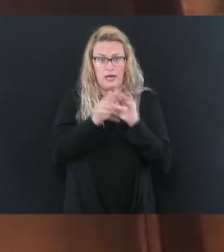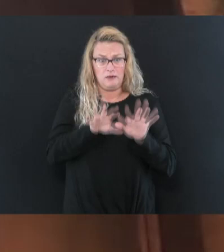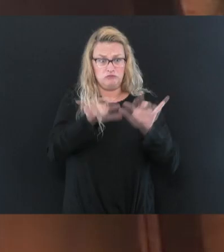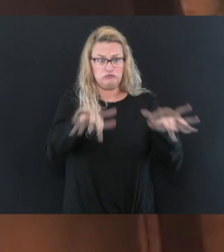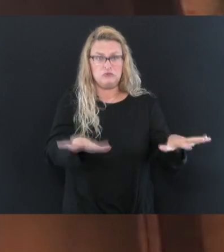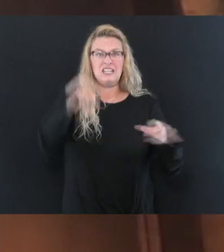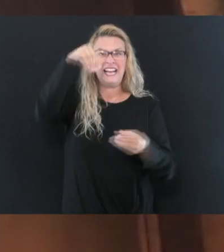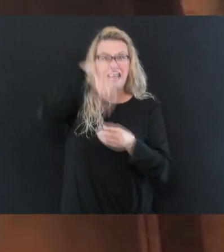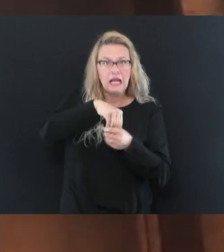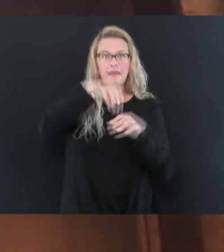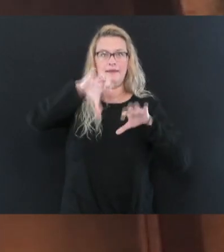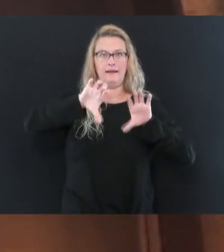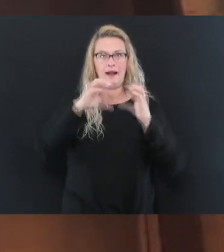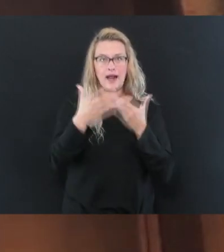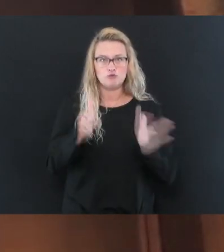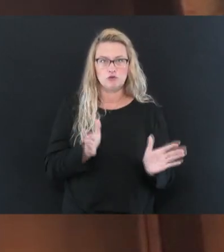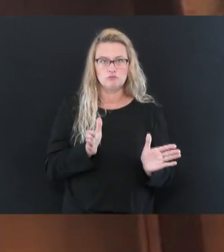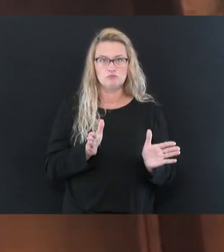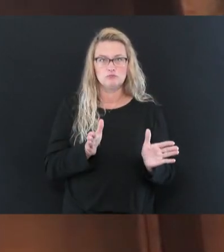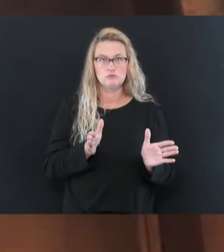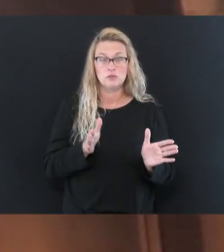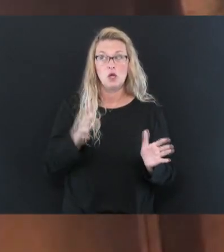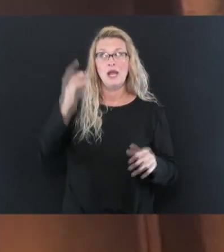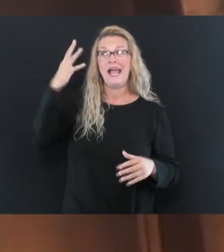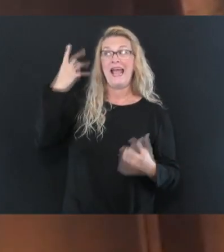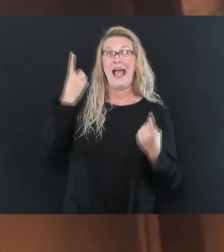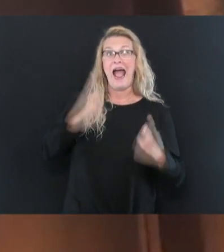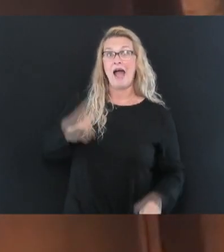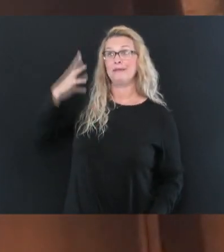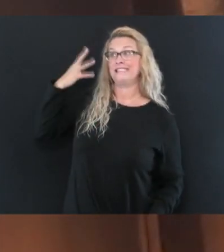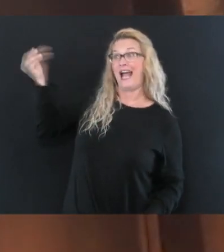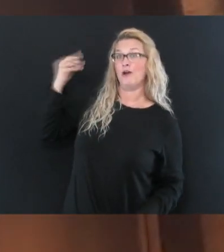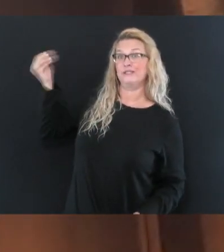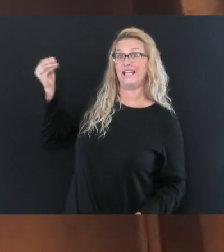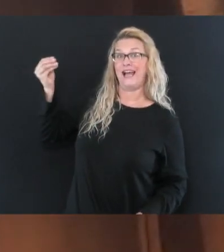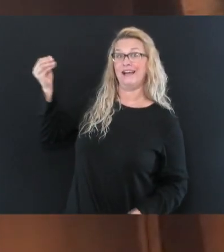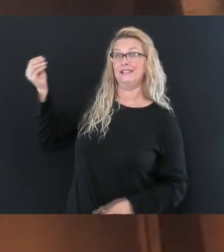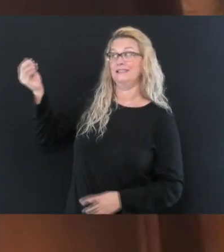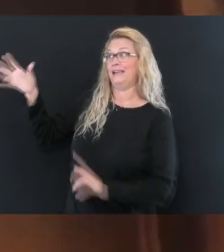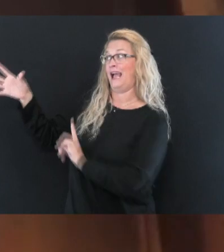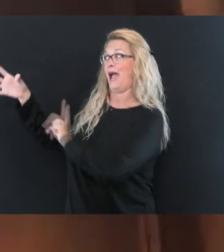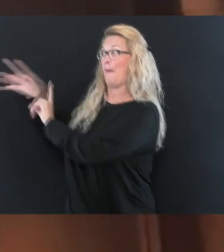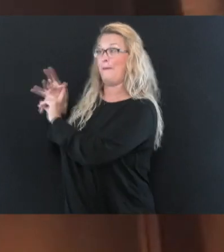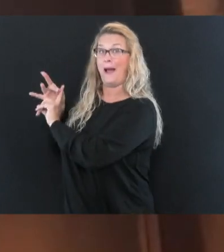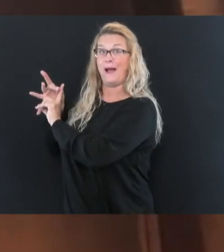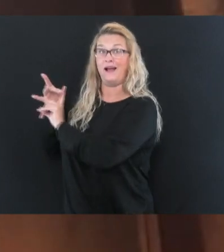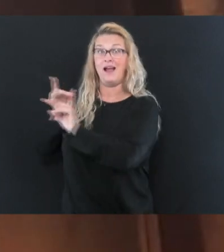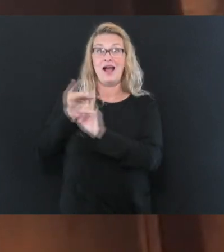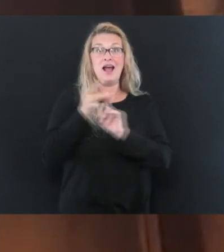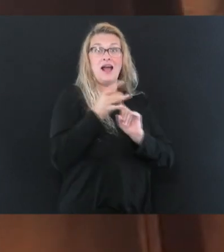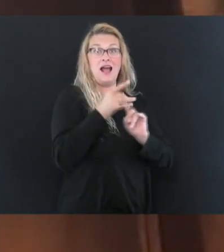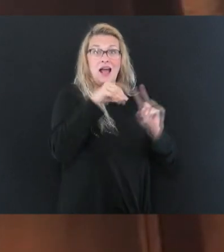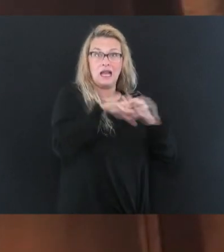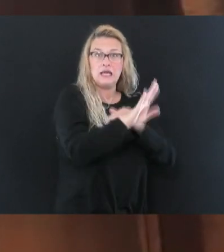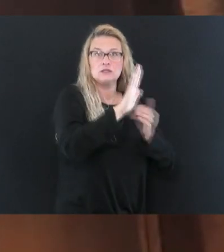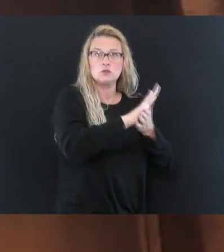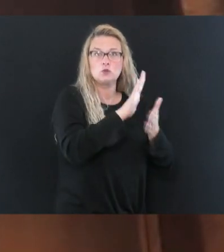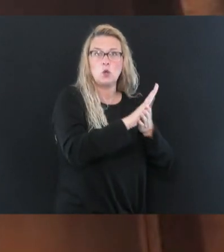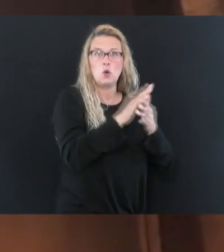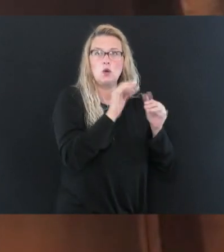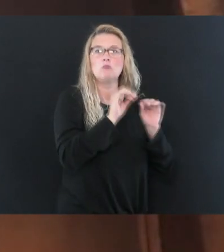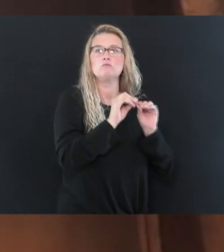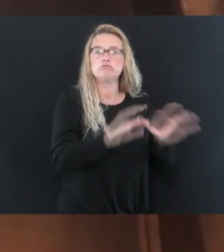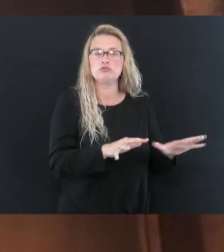And we know that the spread that comes into schools, the outbreaks, are really brought from the community, brought from people who are getting infected in